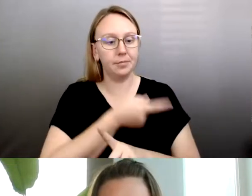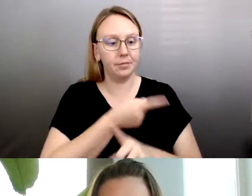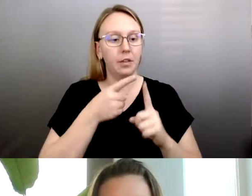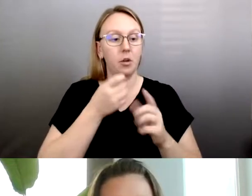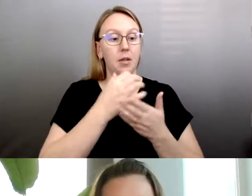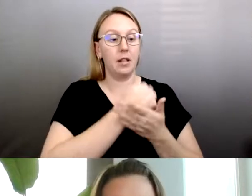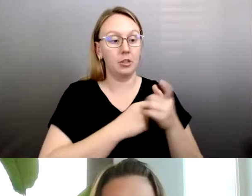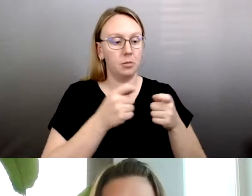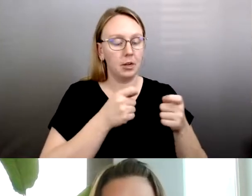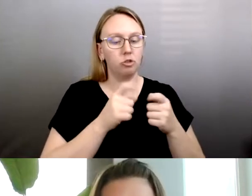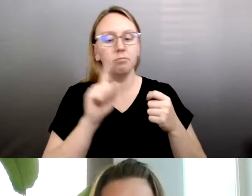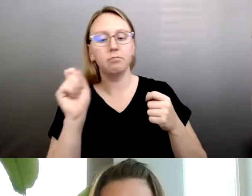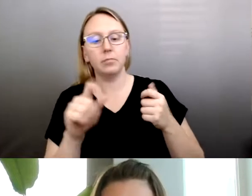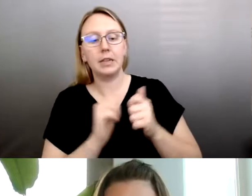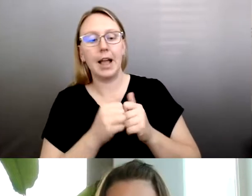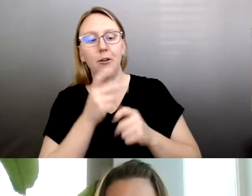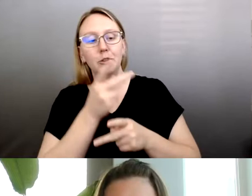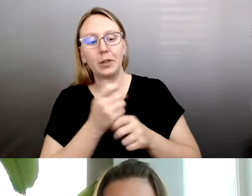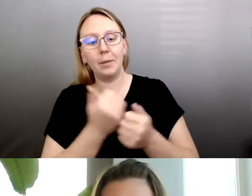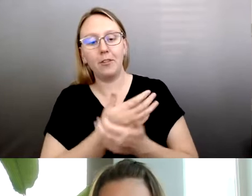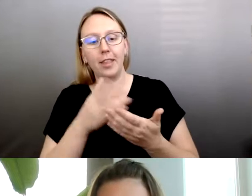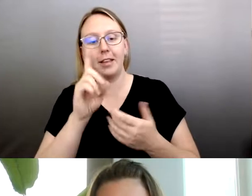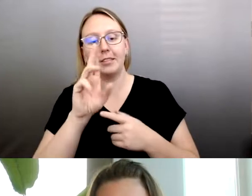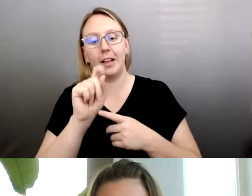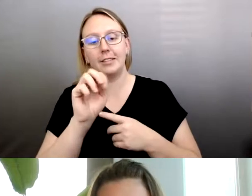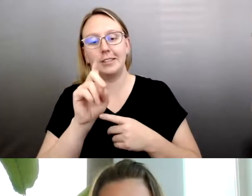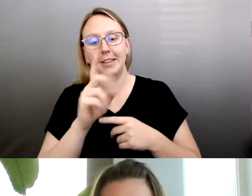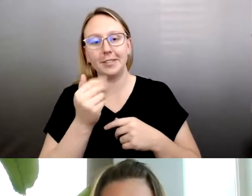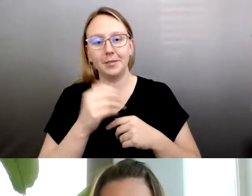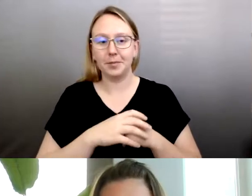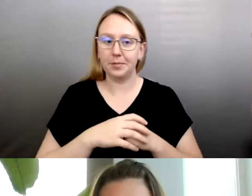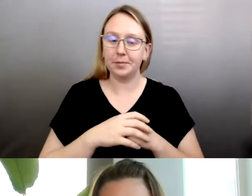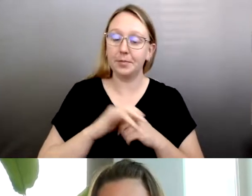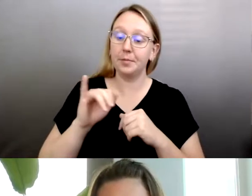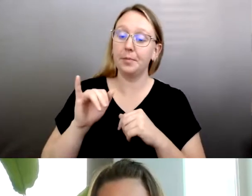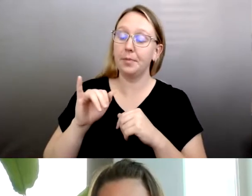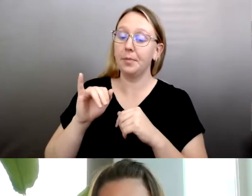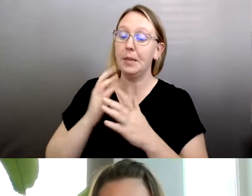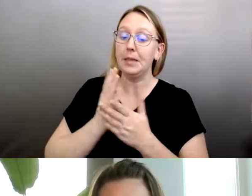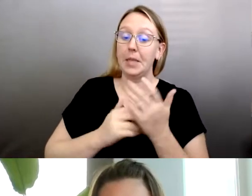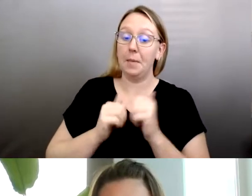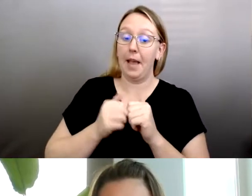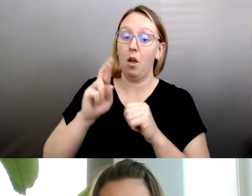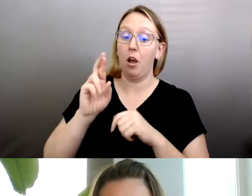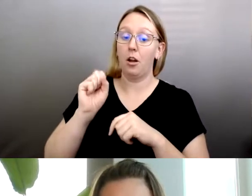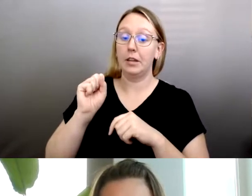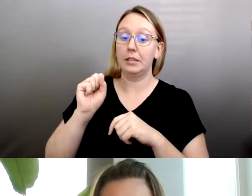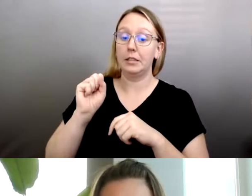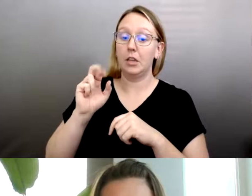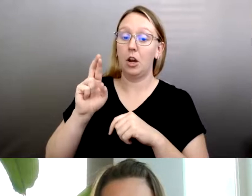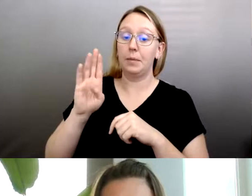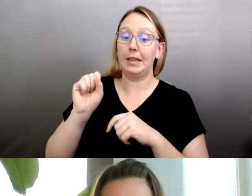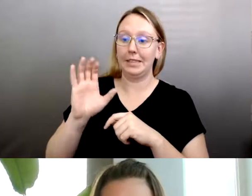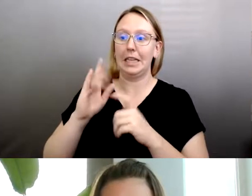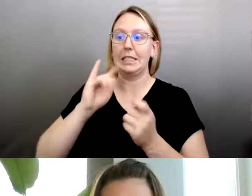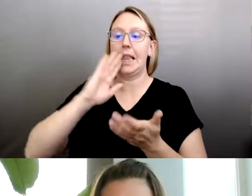management. How do you keep everything dusted? So somehow the RBSC is the least dusty home that I've ever seen. I